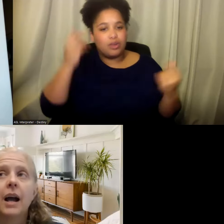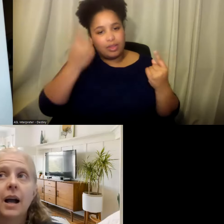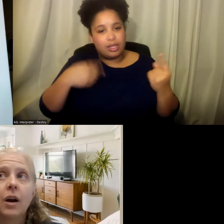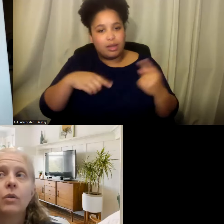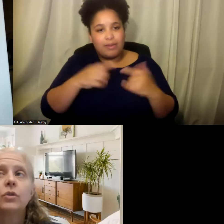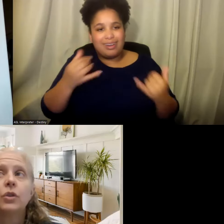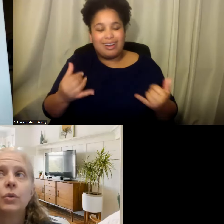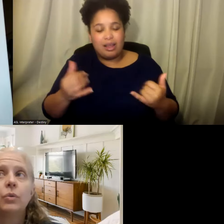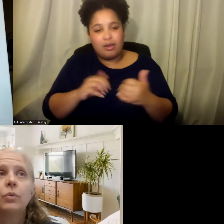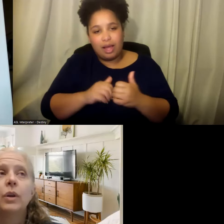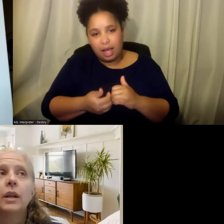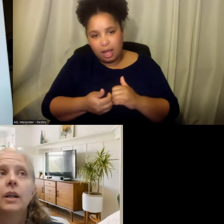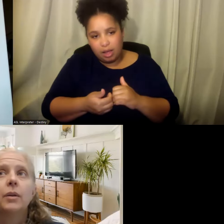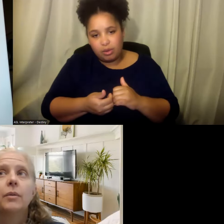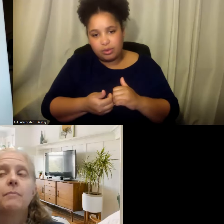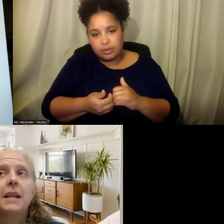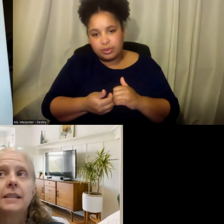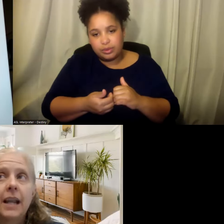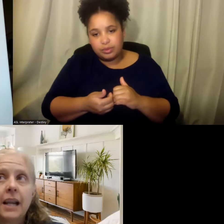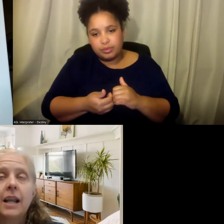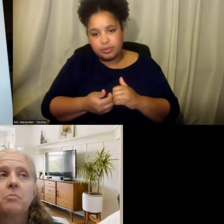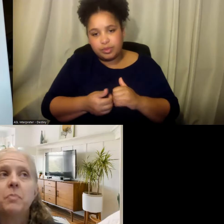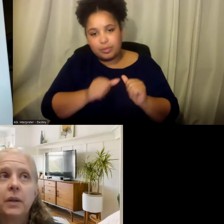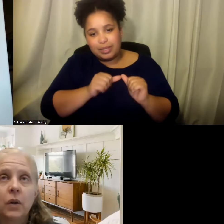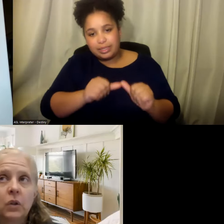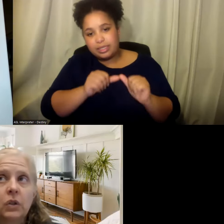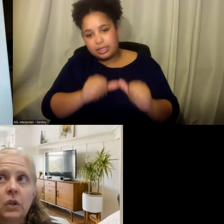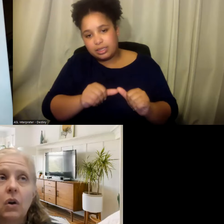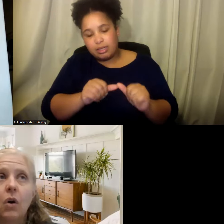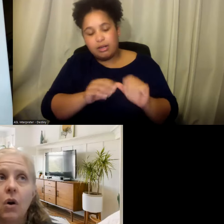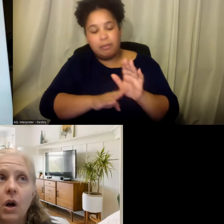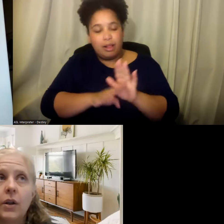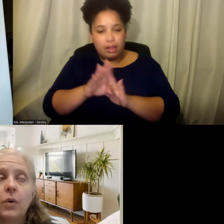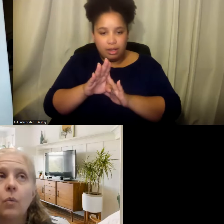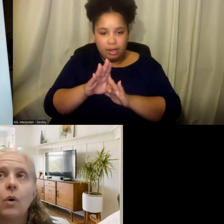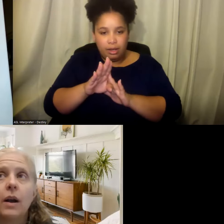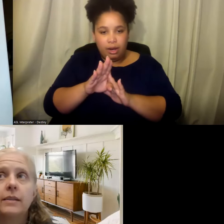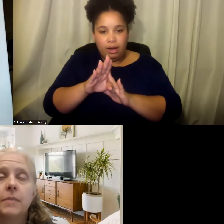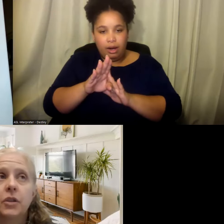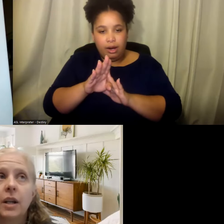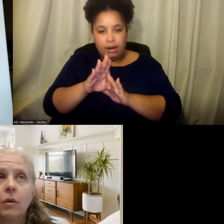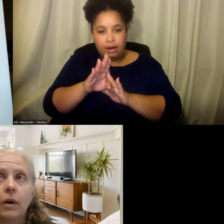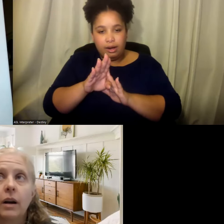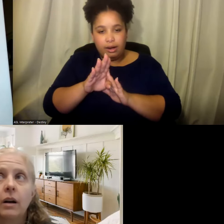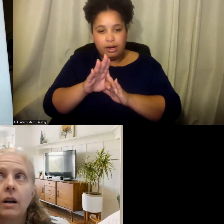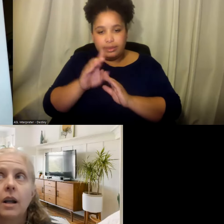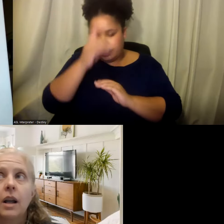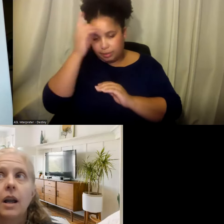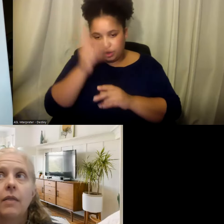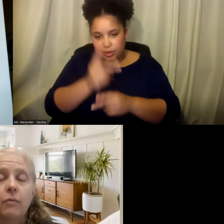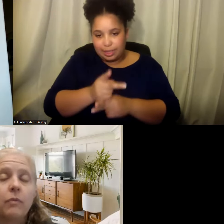about how to maintain and build on what Dementia Care